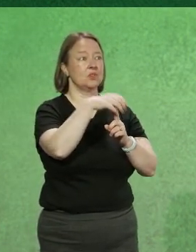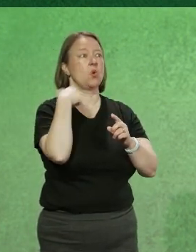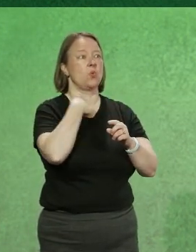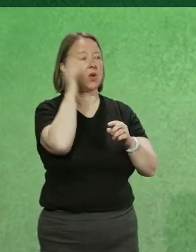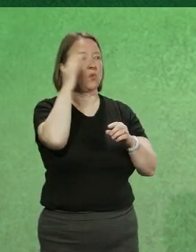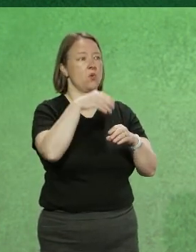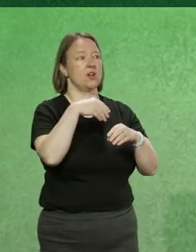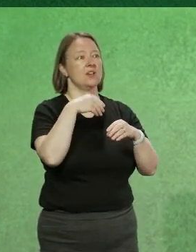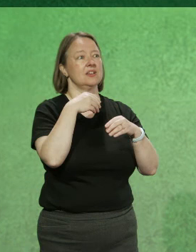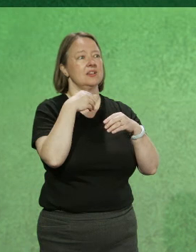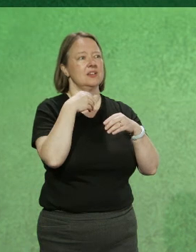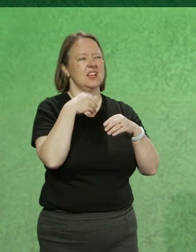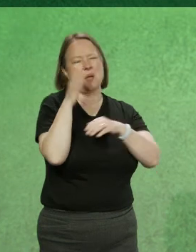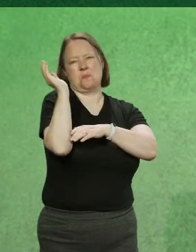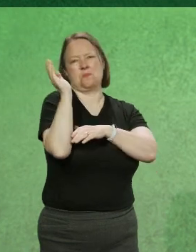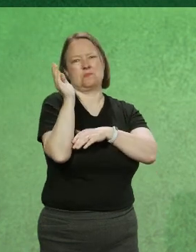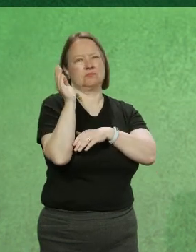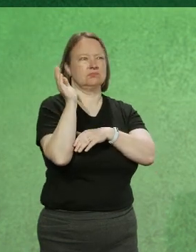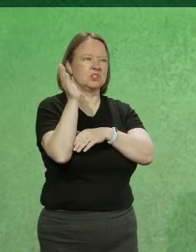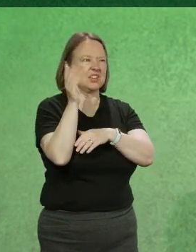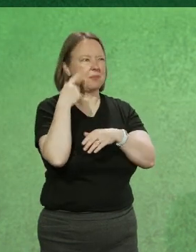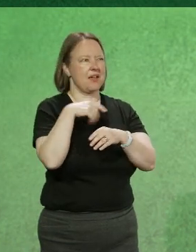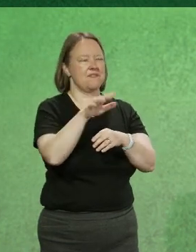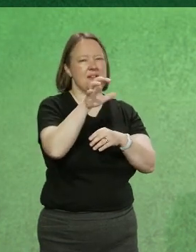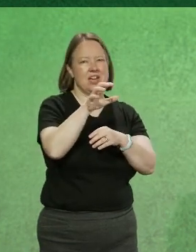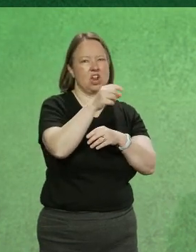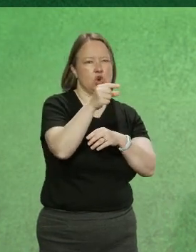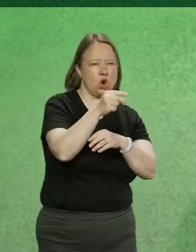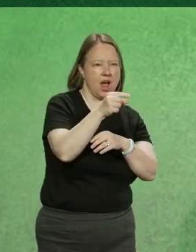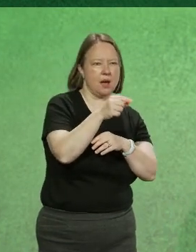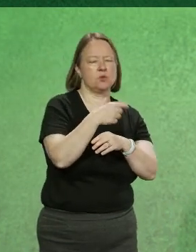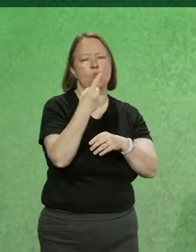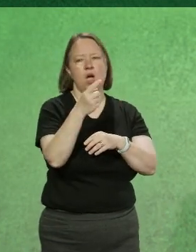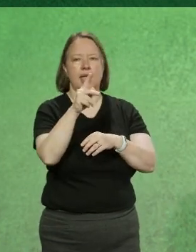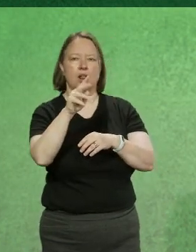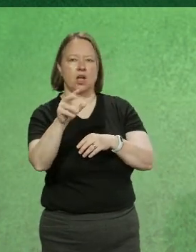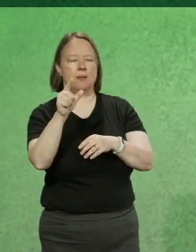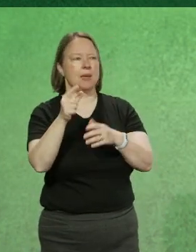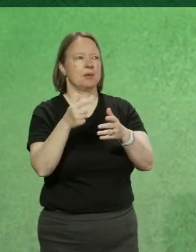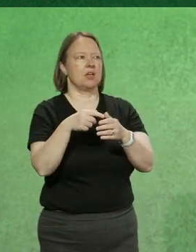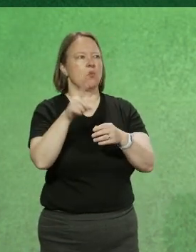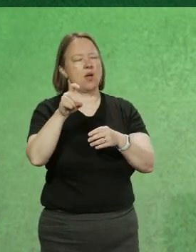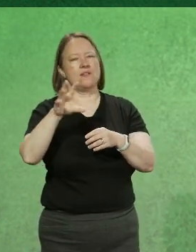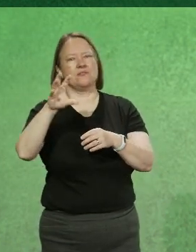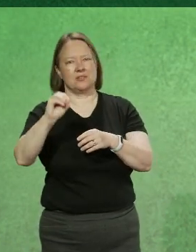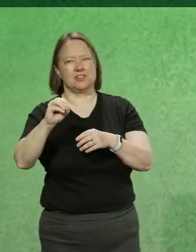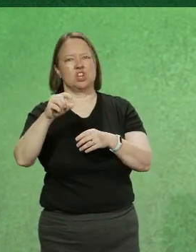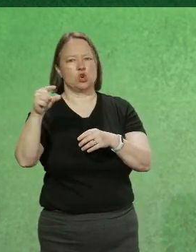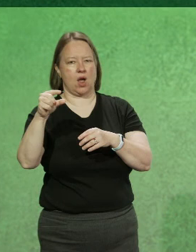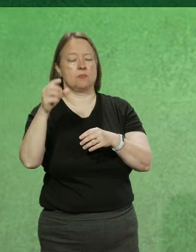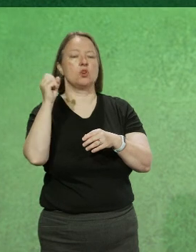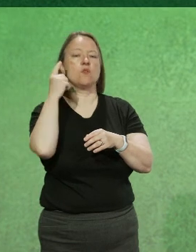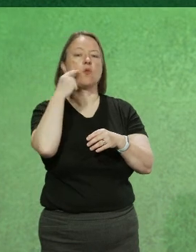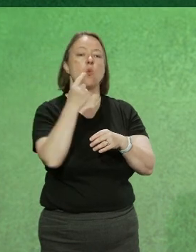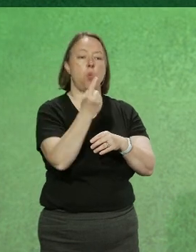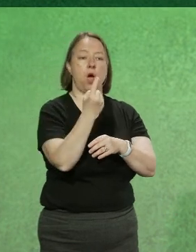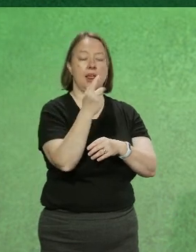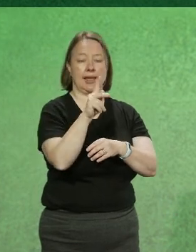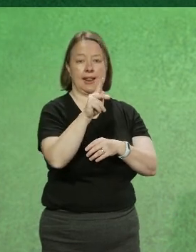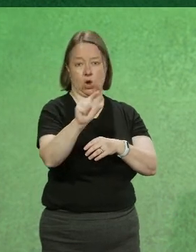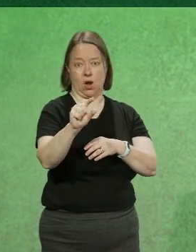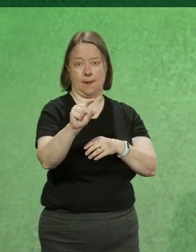the presentations will be like 500 grams, 1 kilogram, and maybe 150 grams. So for 1